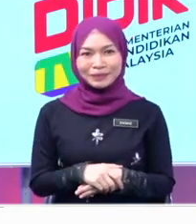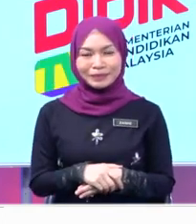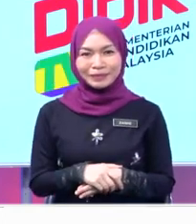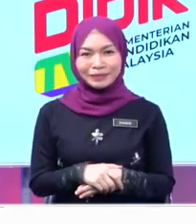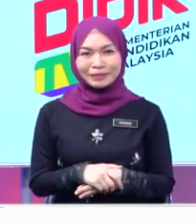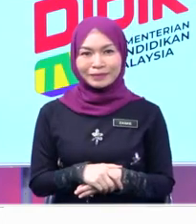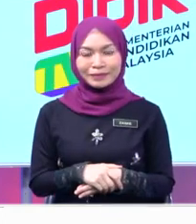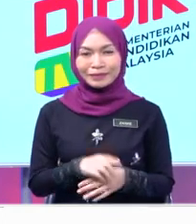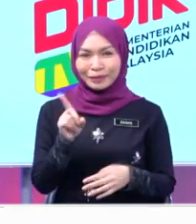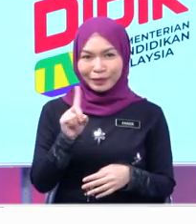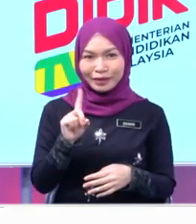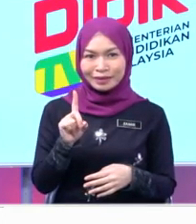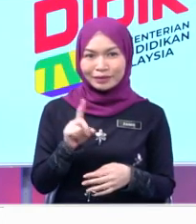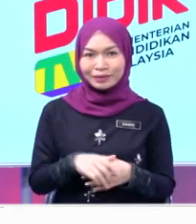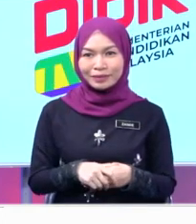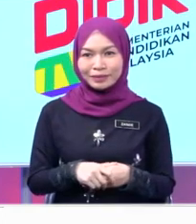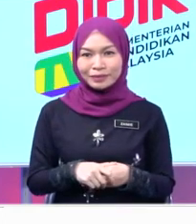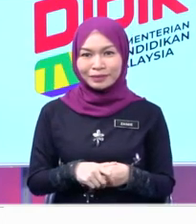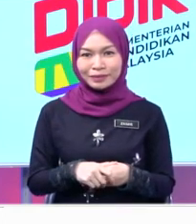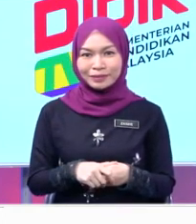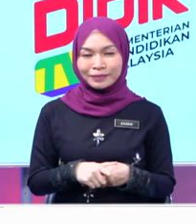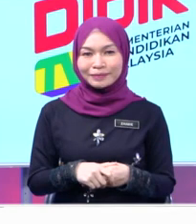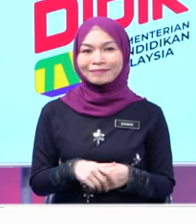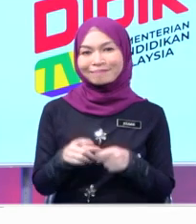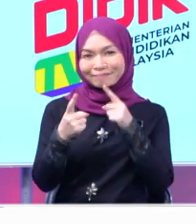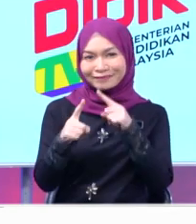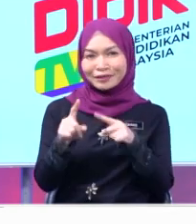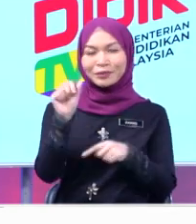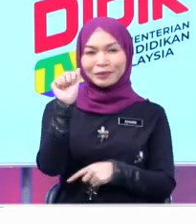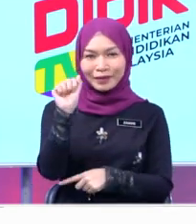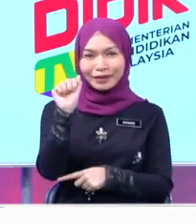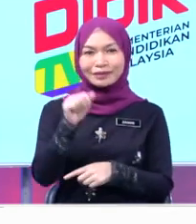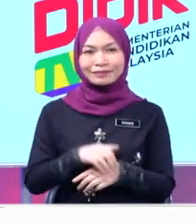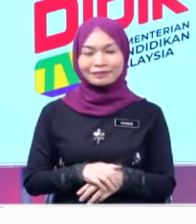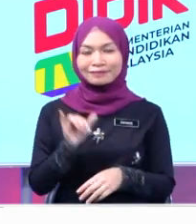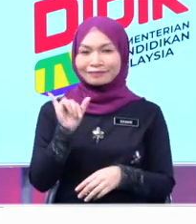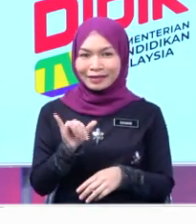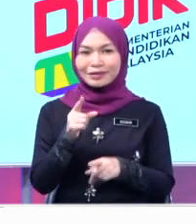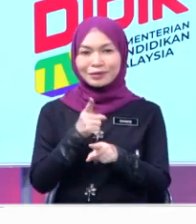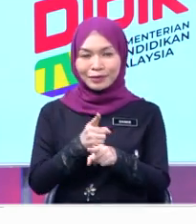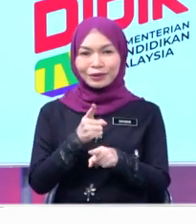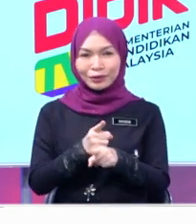CD? A. A, that's correct. Can you give me one example of a contraction?